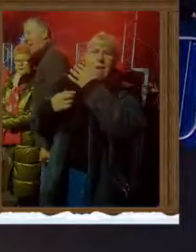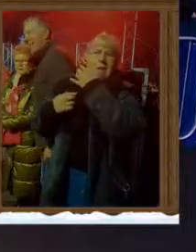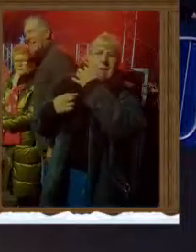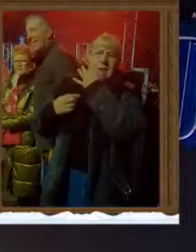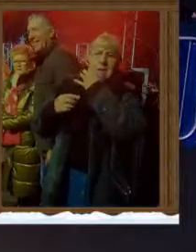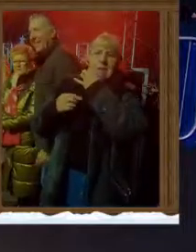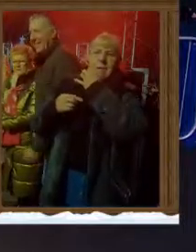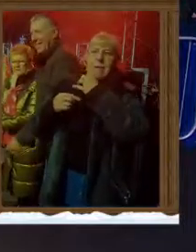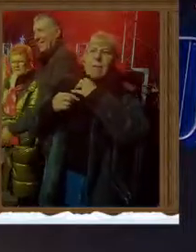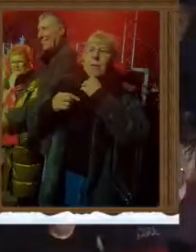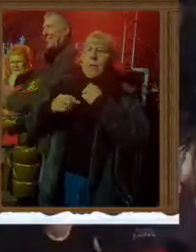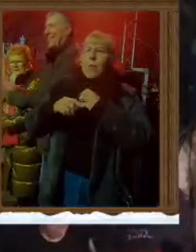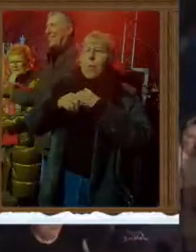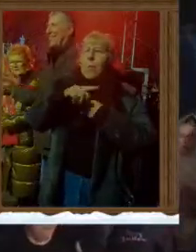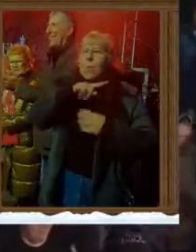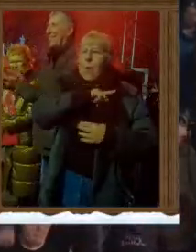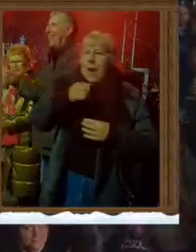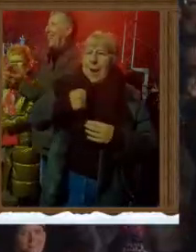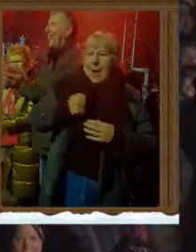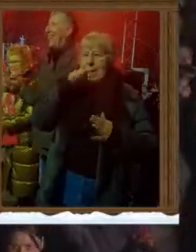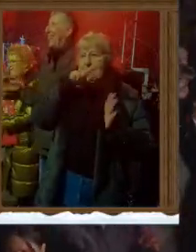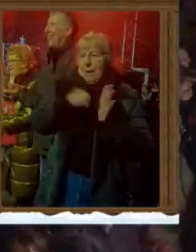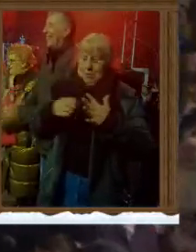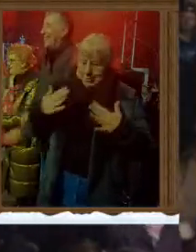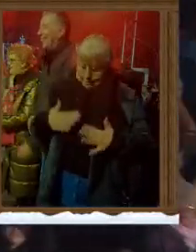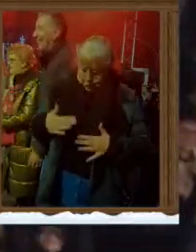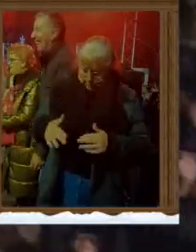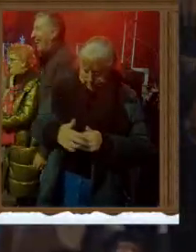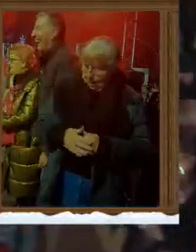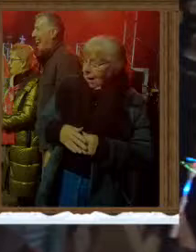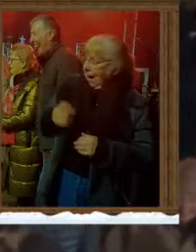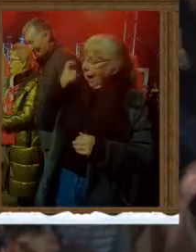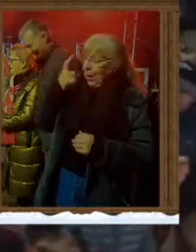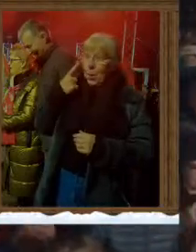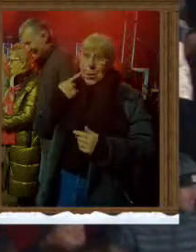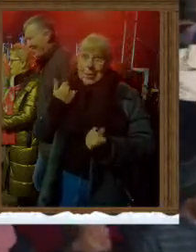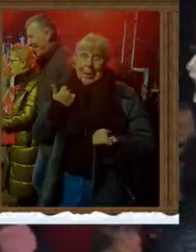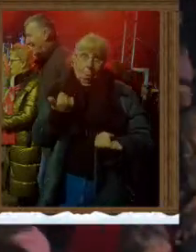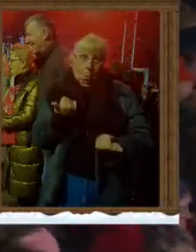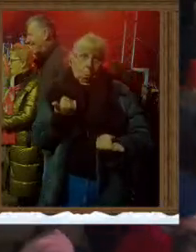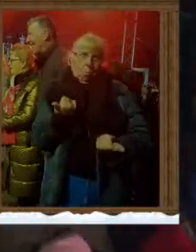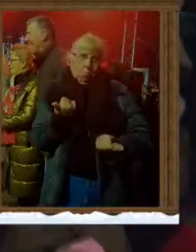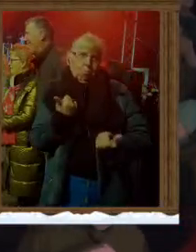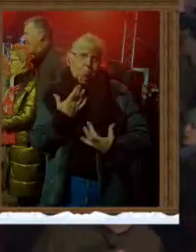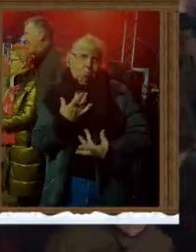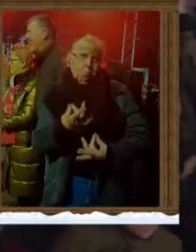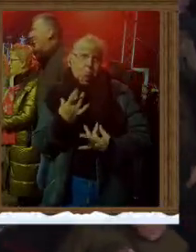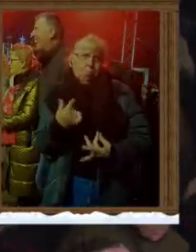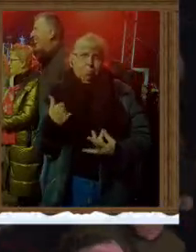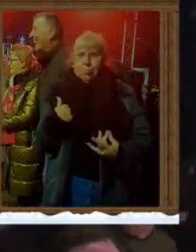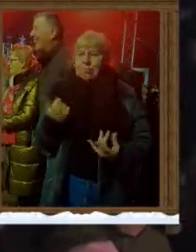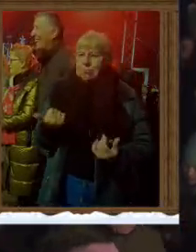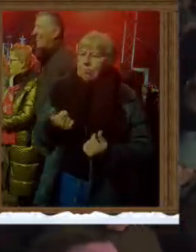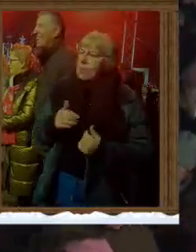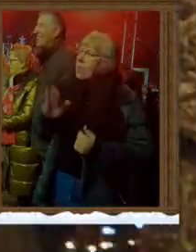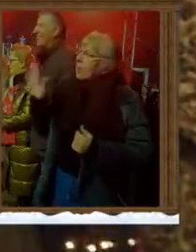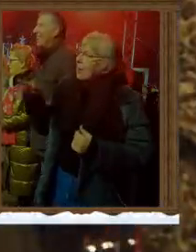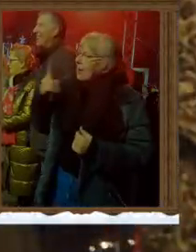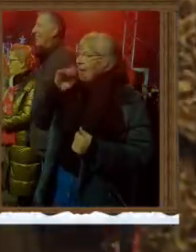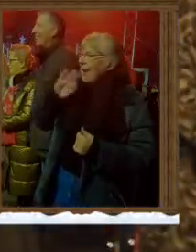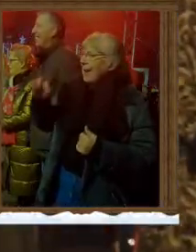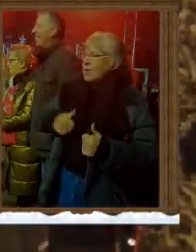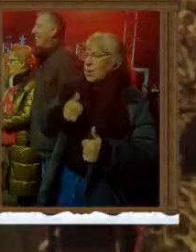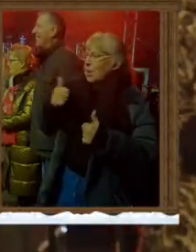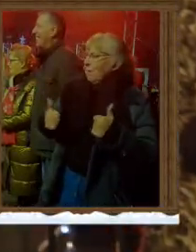because of my Christmas jumper. I know what you're thinking. Fetching, yes. So sure, can I just ask you a favour? Please